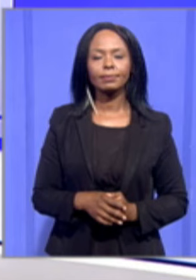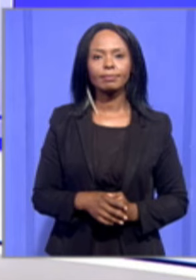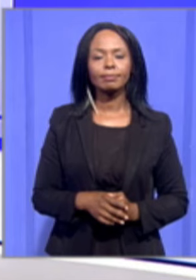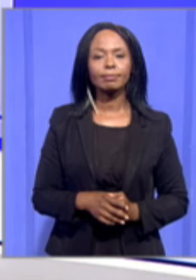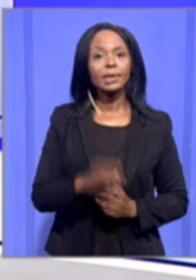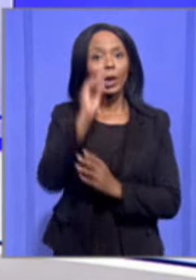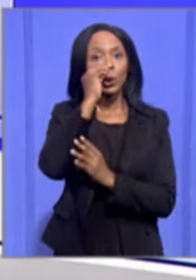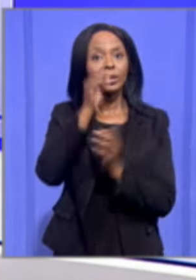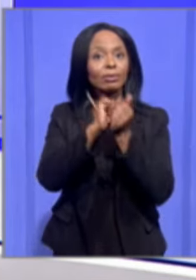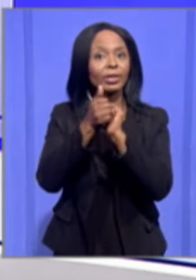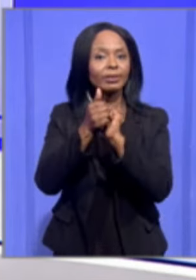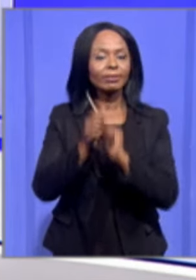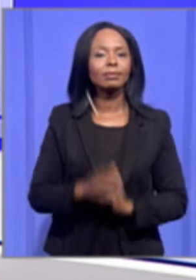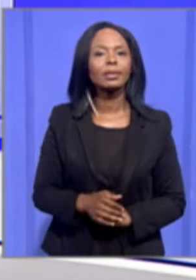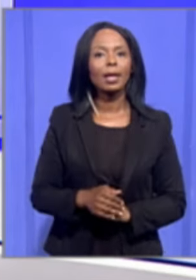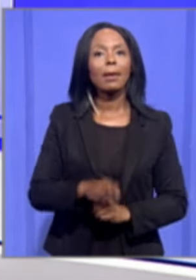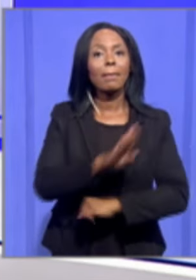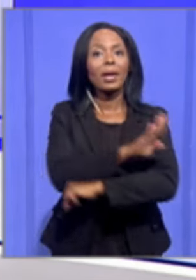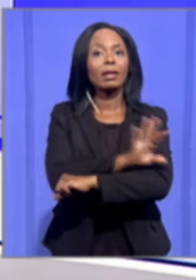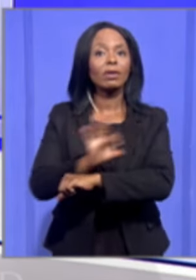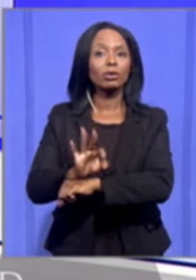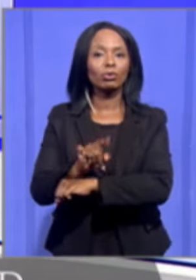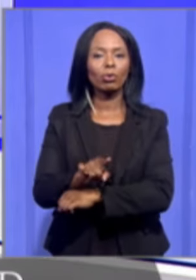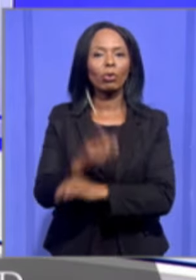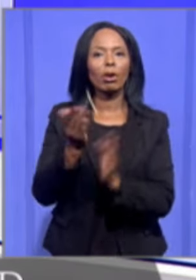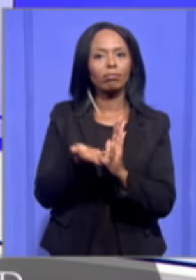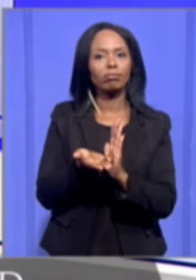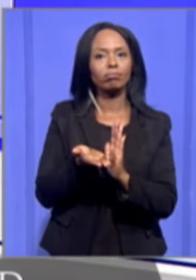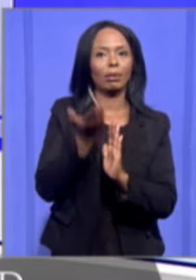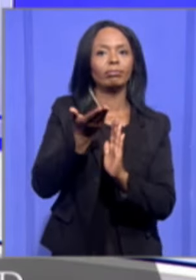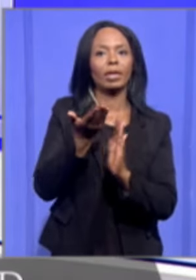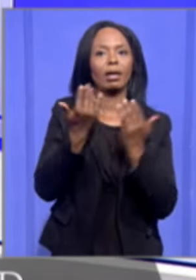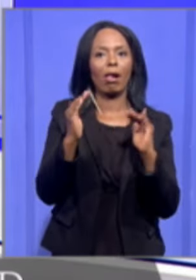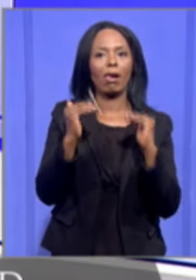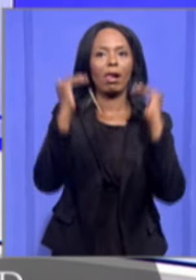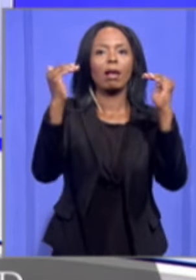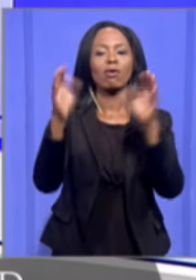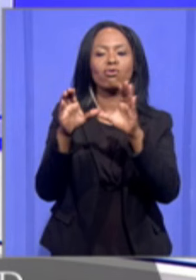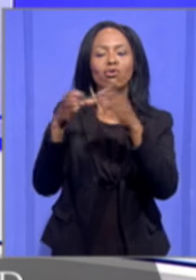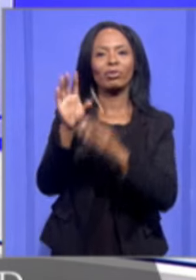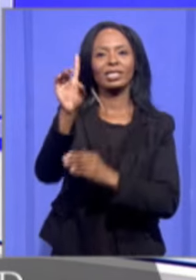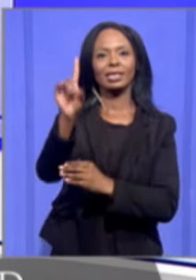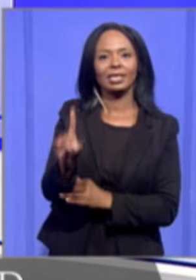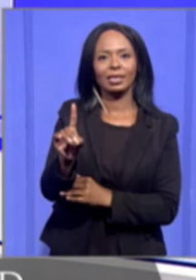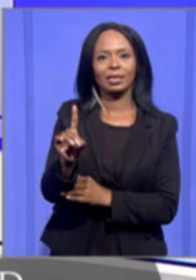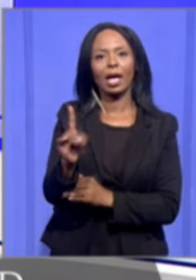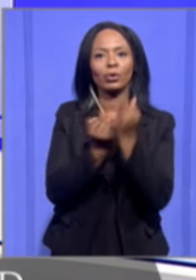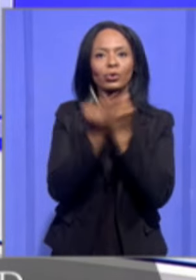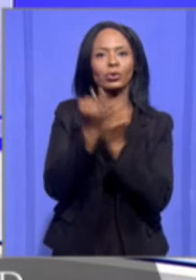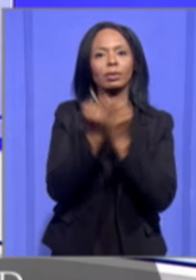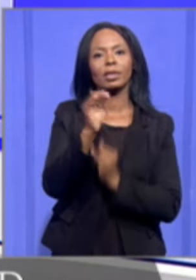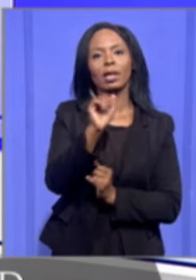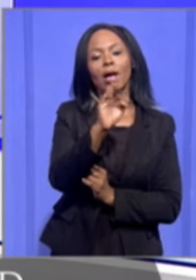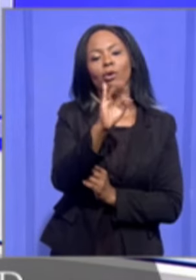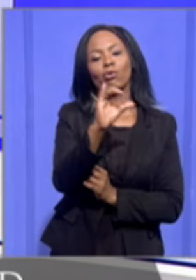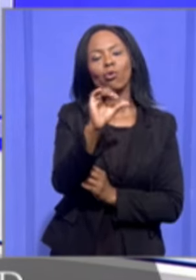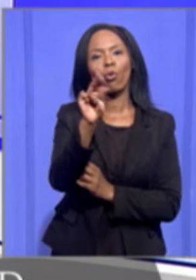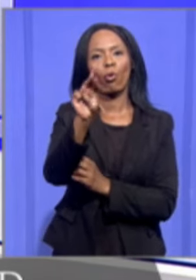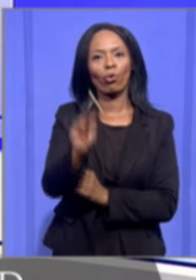Mo metshamekong, Burkina Faso e tlhatlogetse kwa setlhweng sa Group D ya tournament ya Africa Cup of